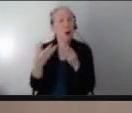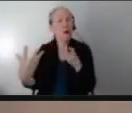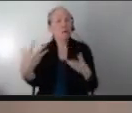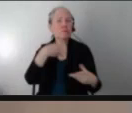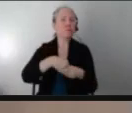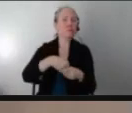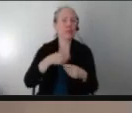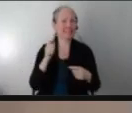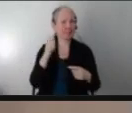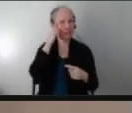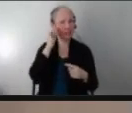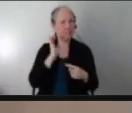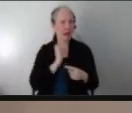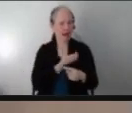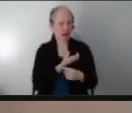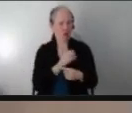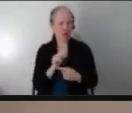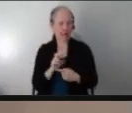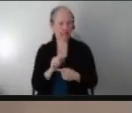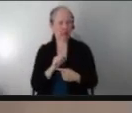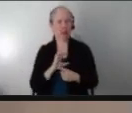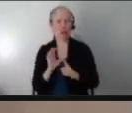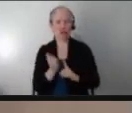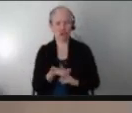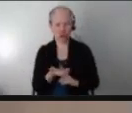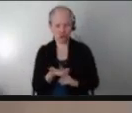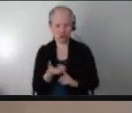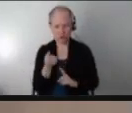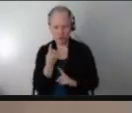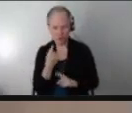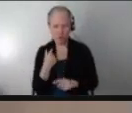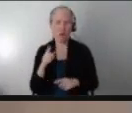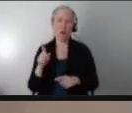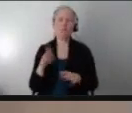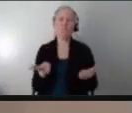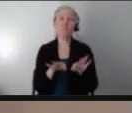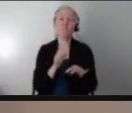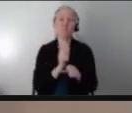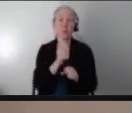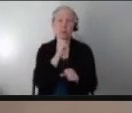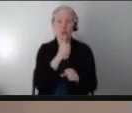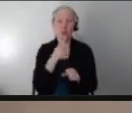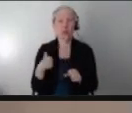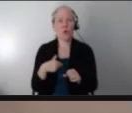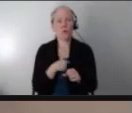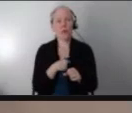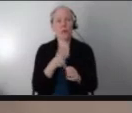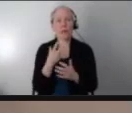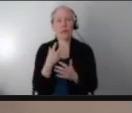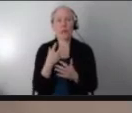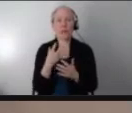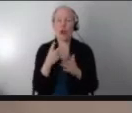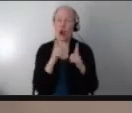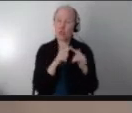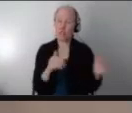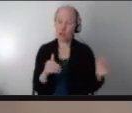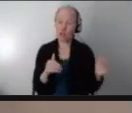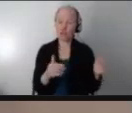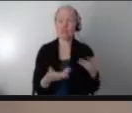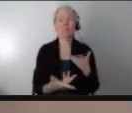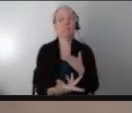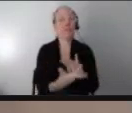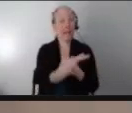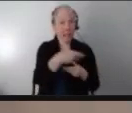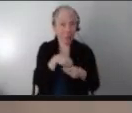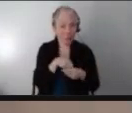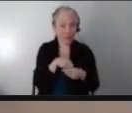we've set, and making sure that we are both diverse, inclusive, and